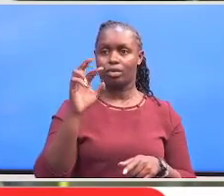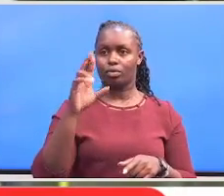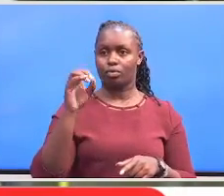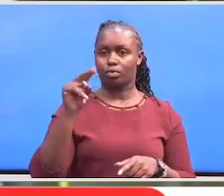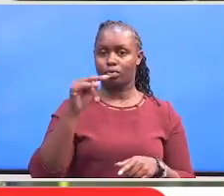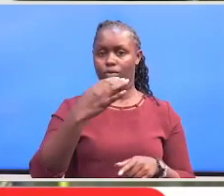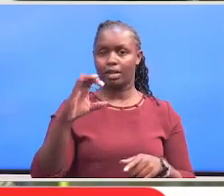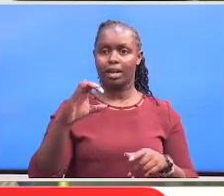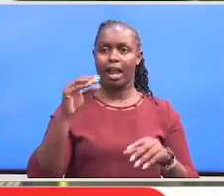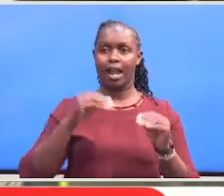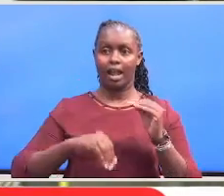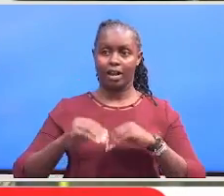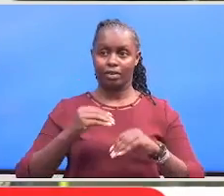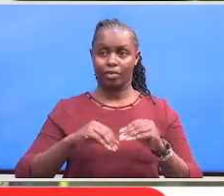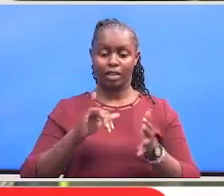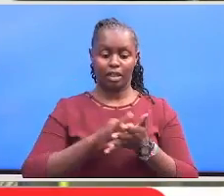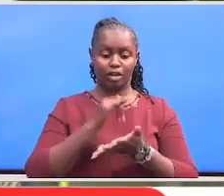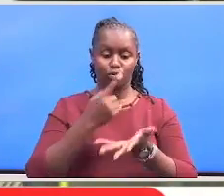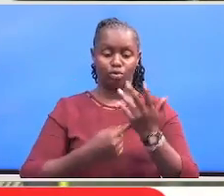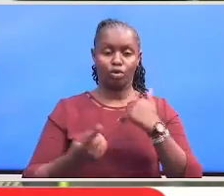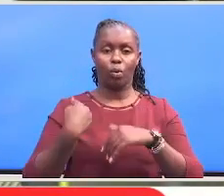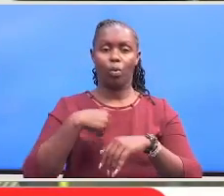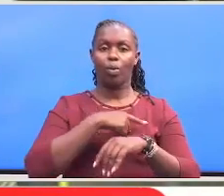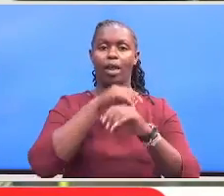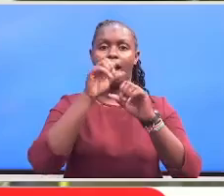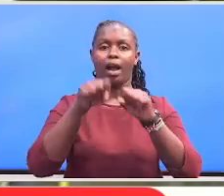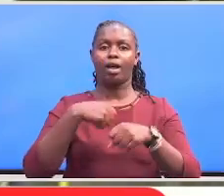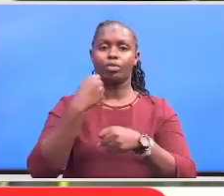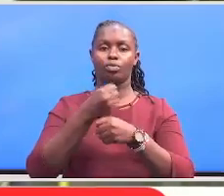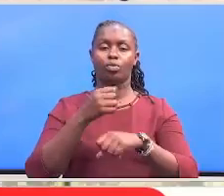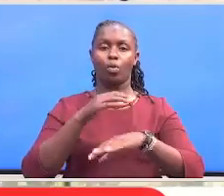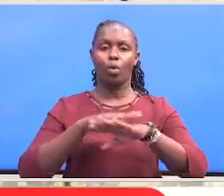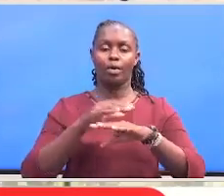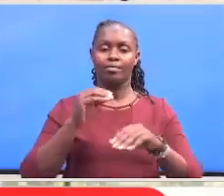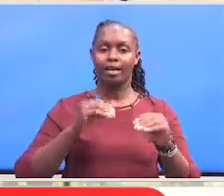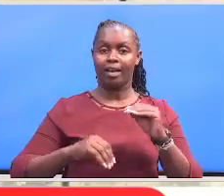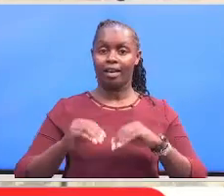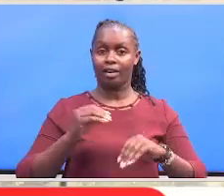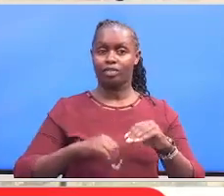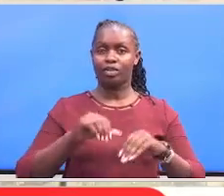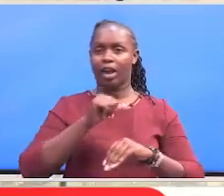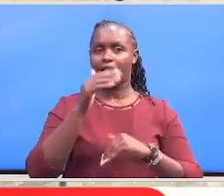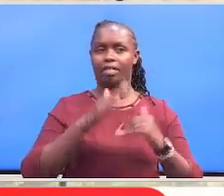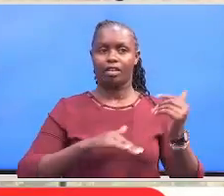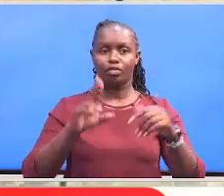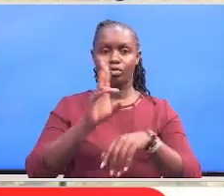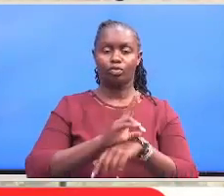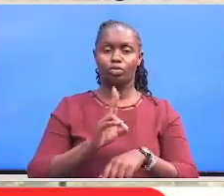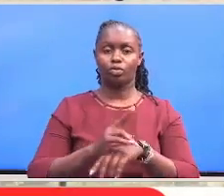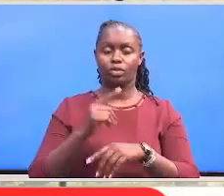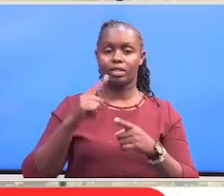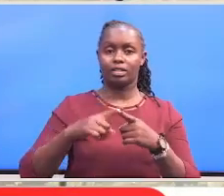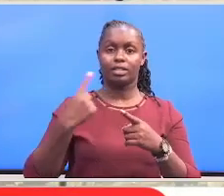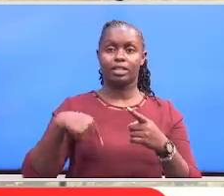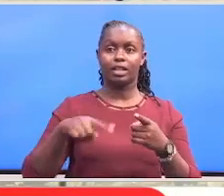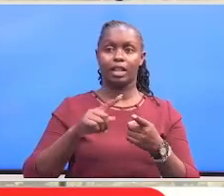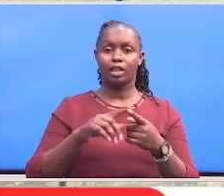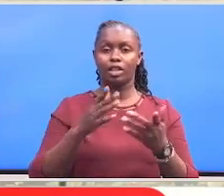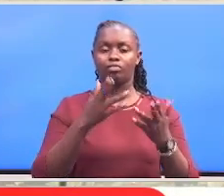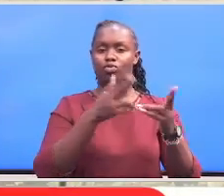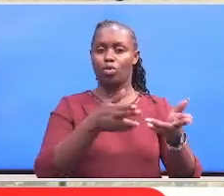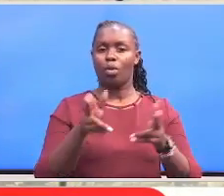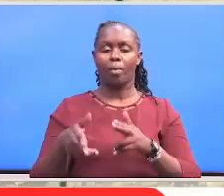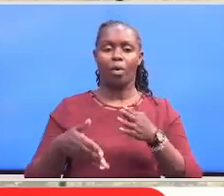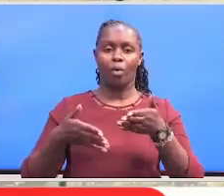kwa mitandao instead of the manual system. Johnston Kariuki says his application allows